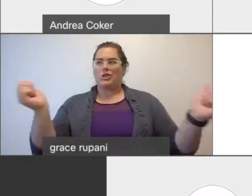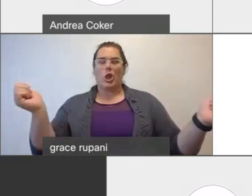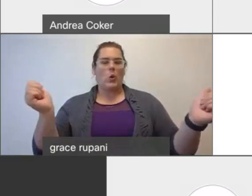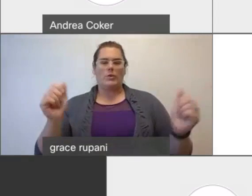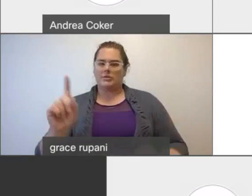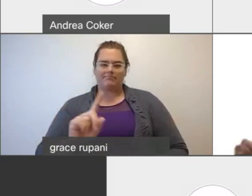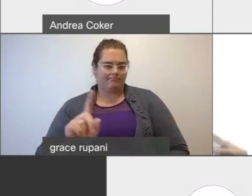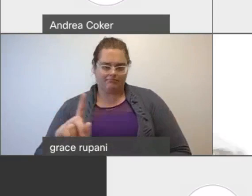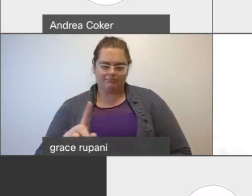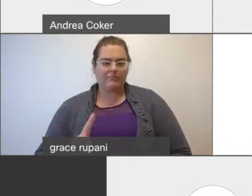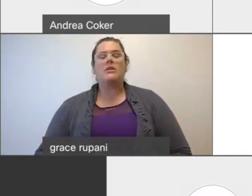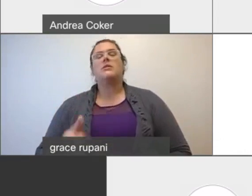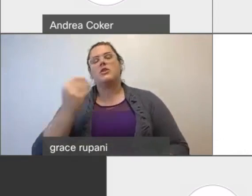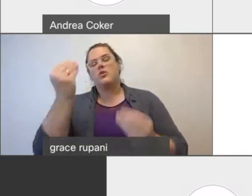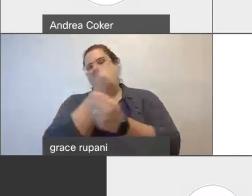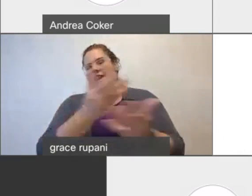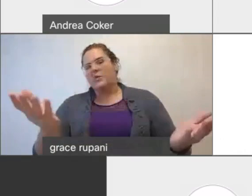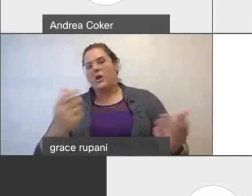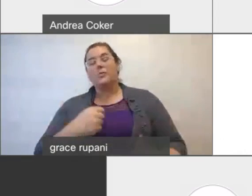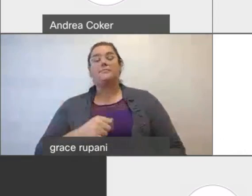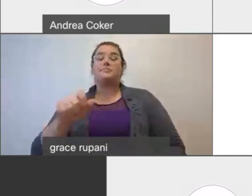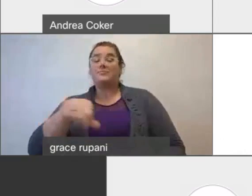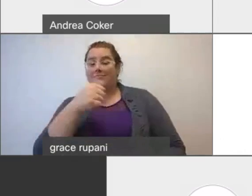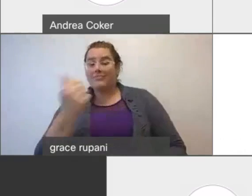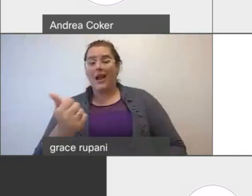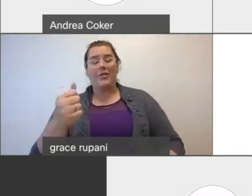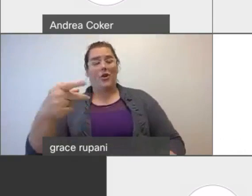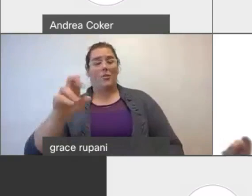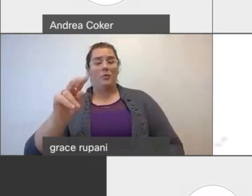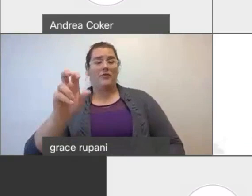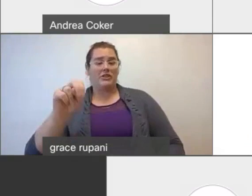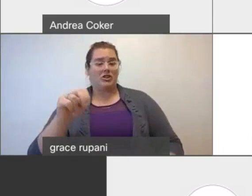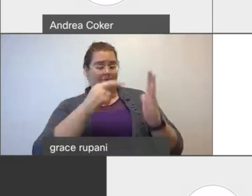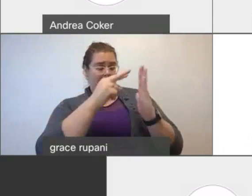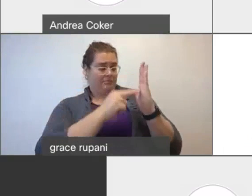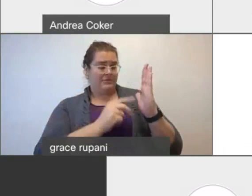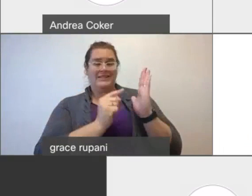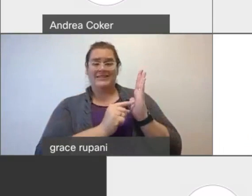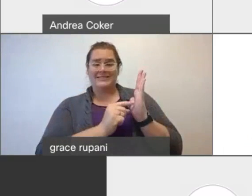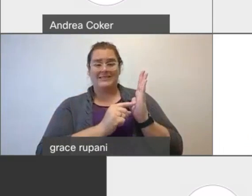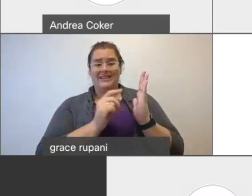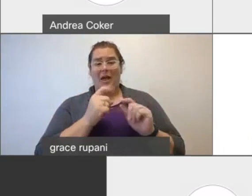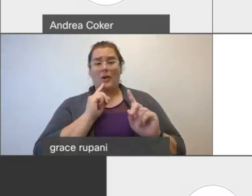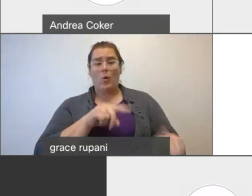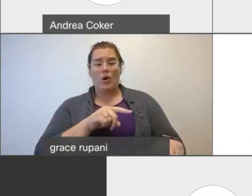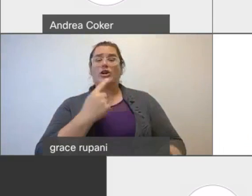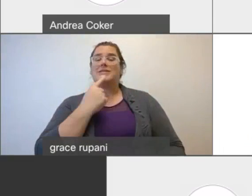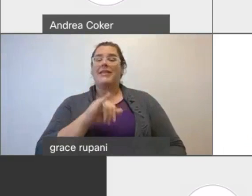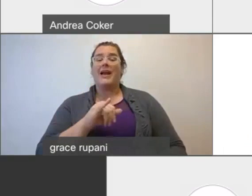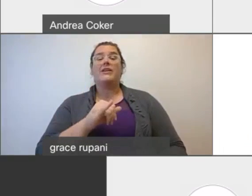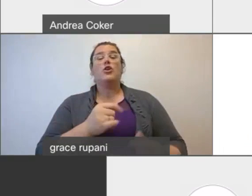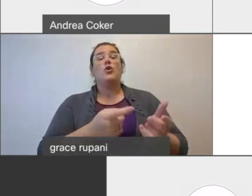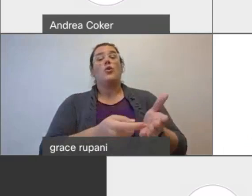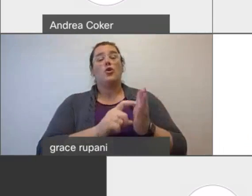are aware of that. The other provision is the fact that people are required to get vaccinated has no bearing